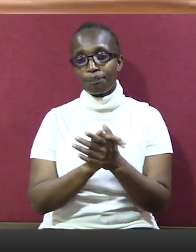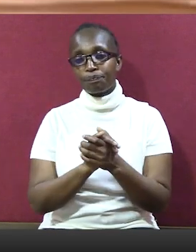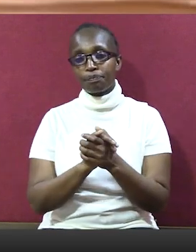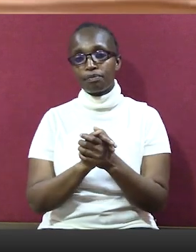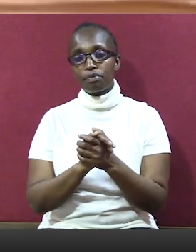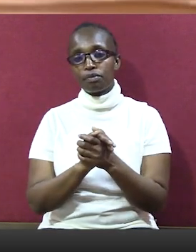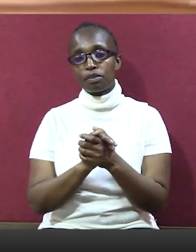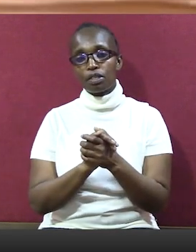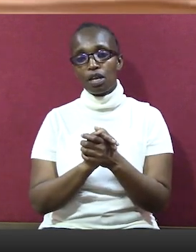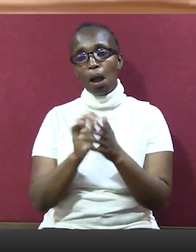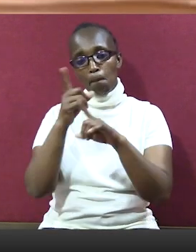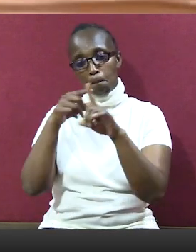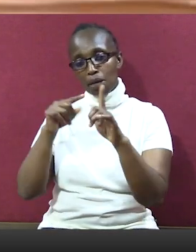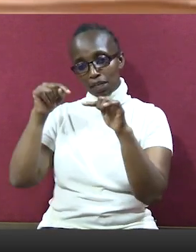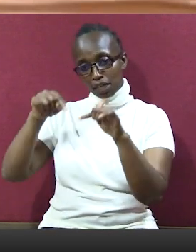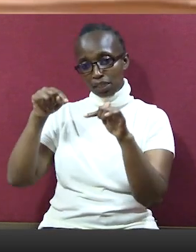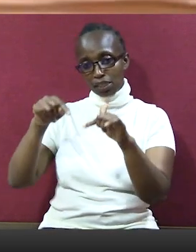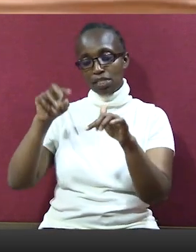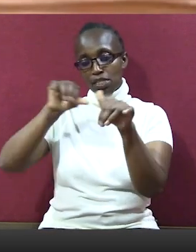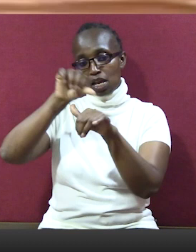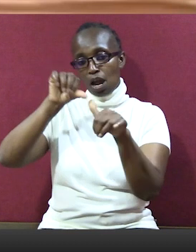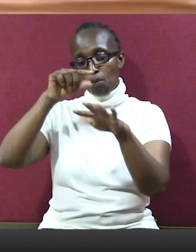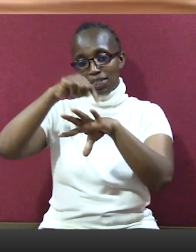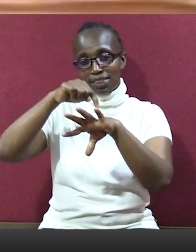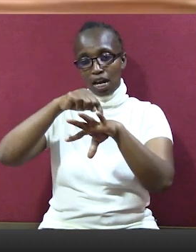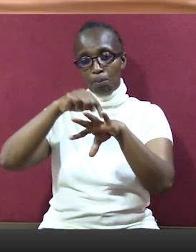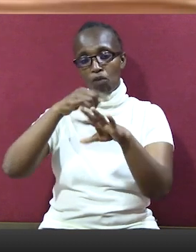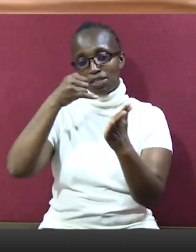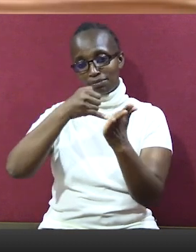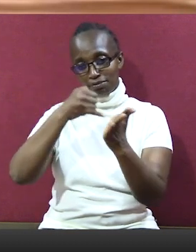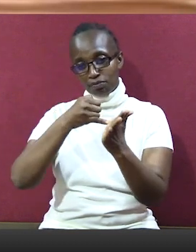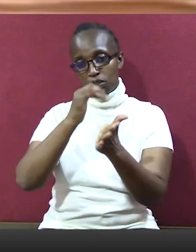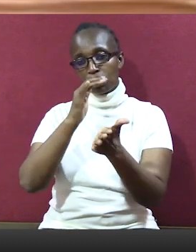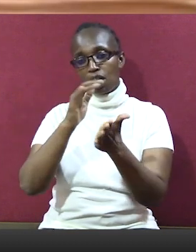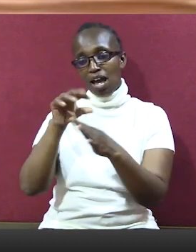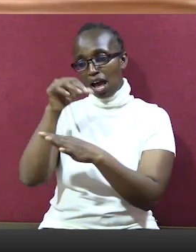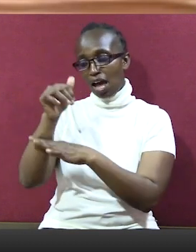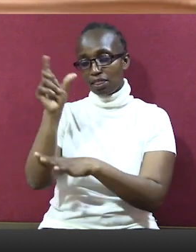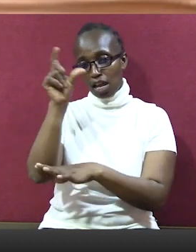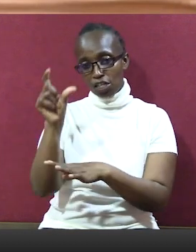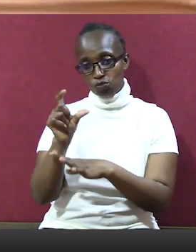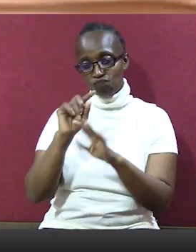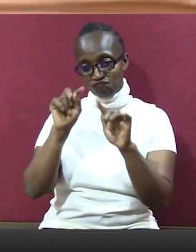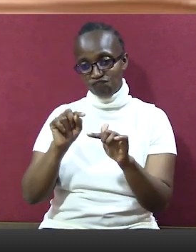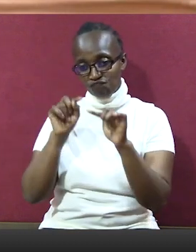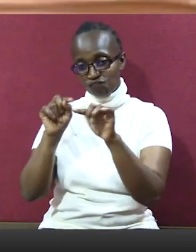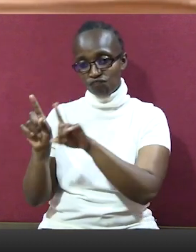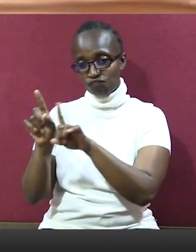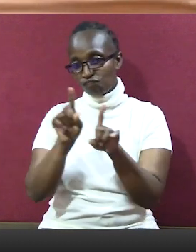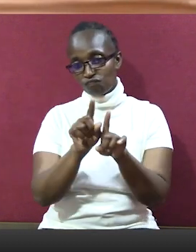I'm saying maybe it's about time, in the spirit of inclusivity, we let other regions also impeach their governments.